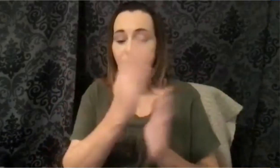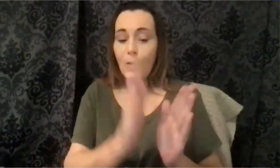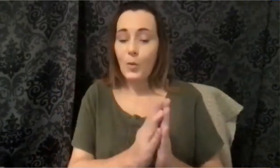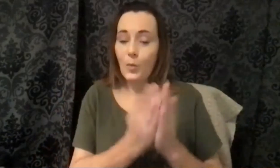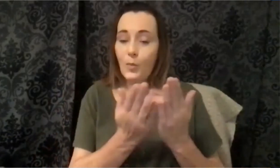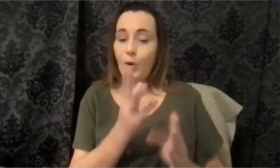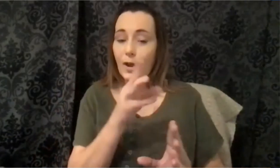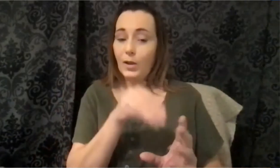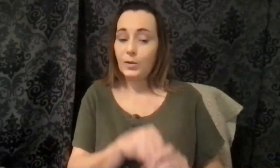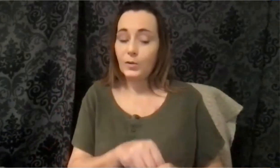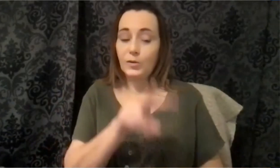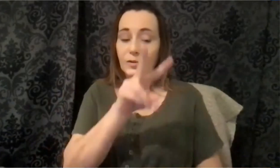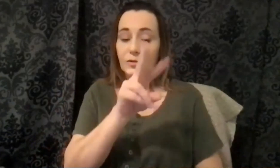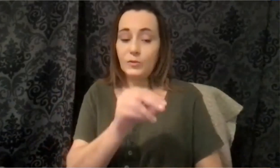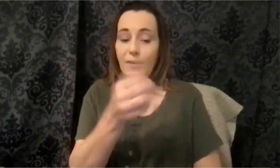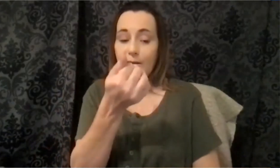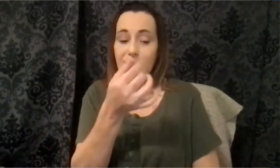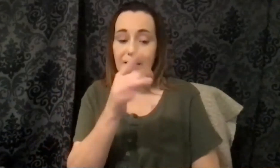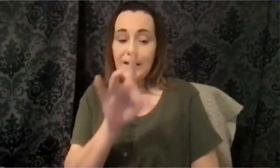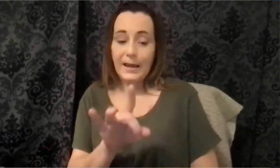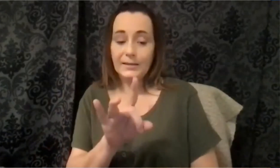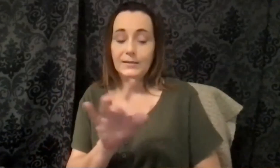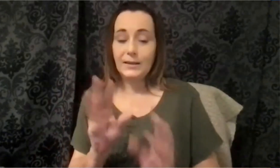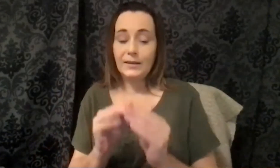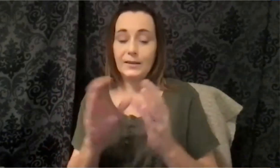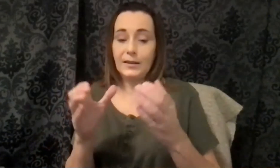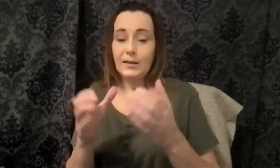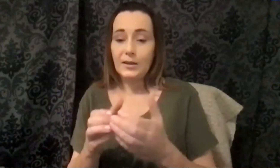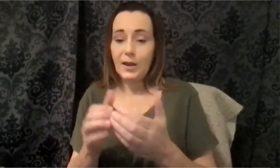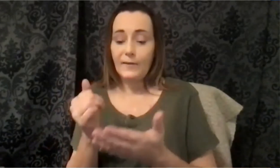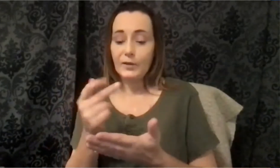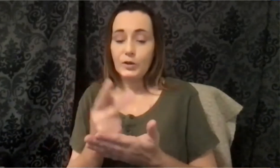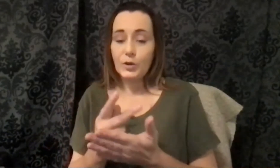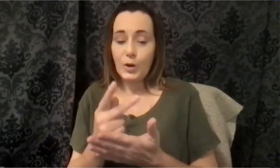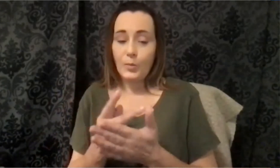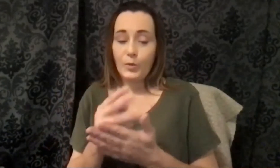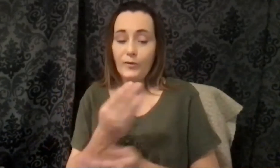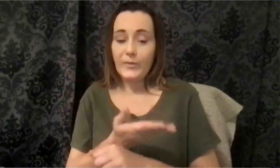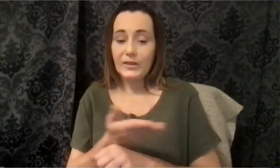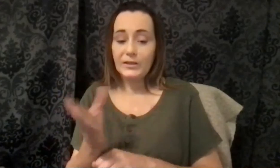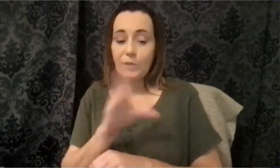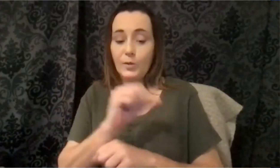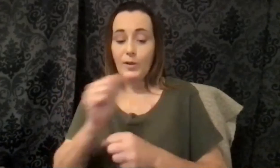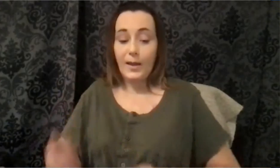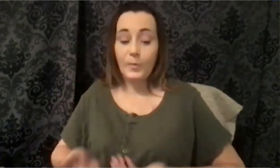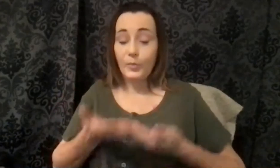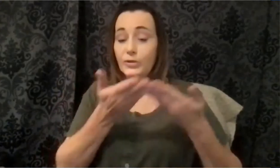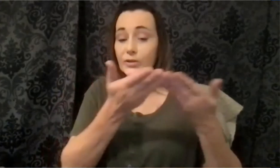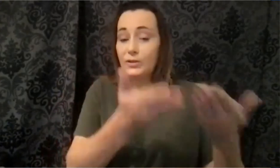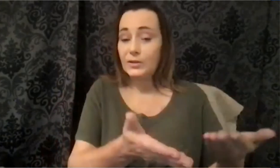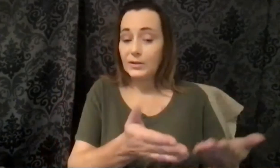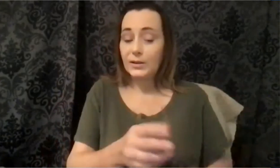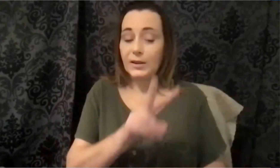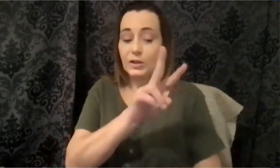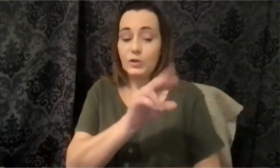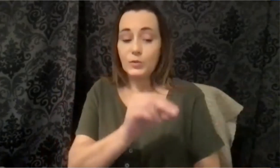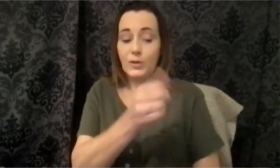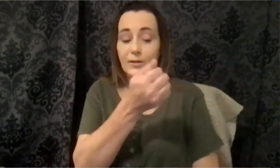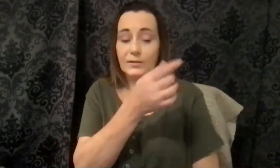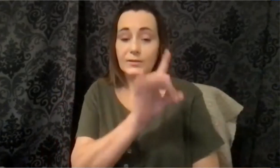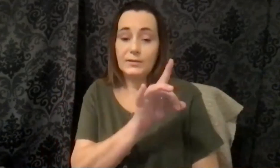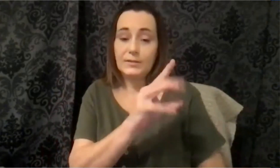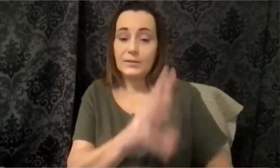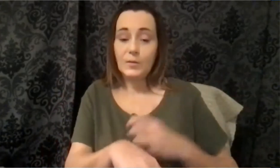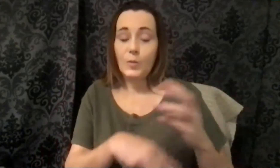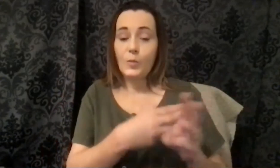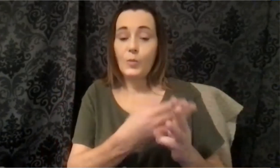the 2018 conference approval track material and presented at the 2018 World